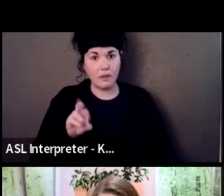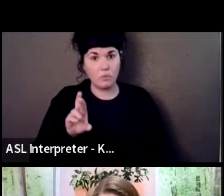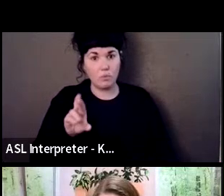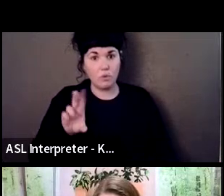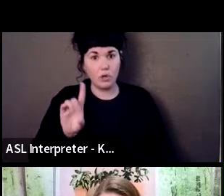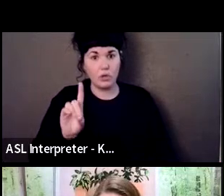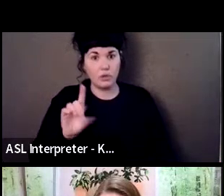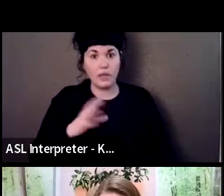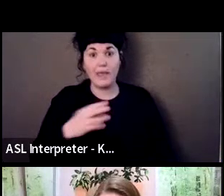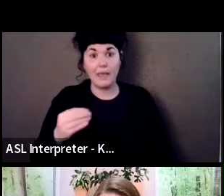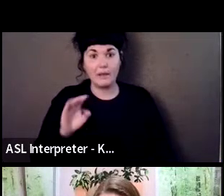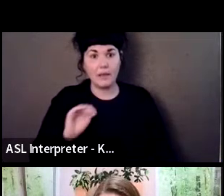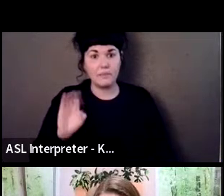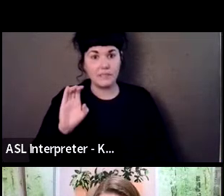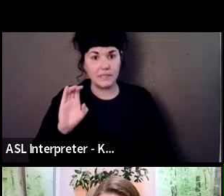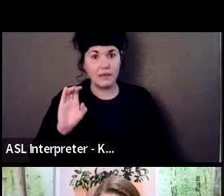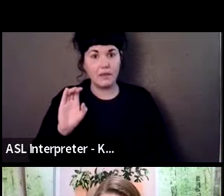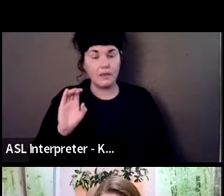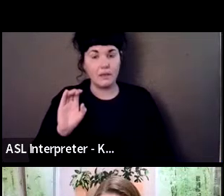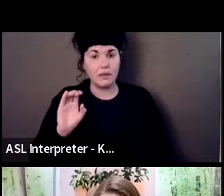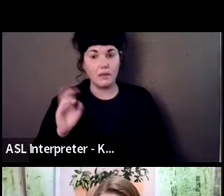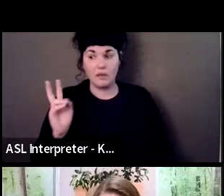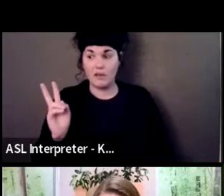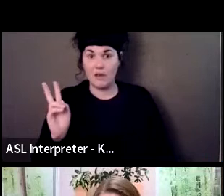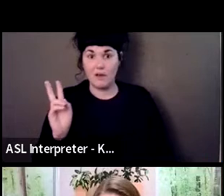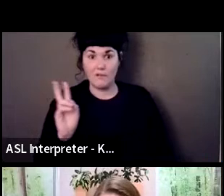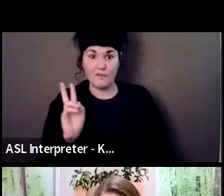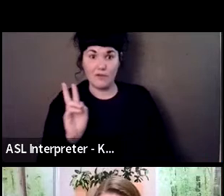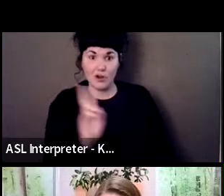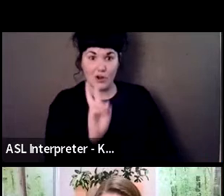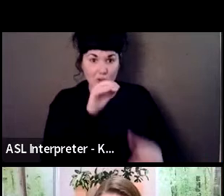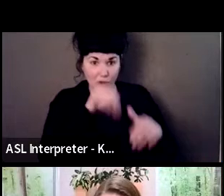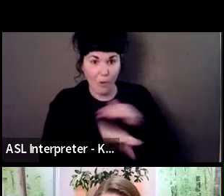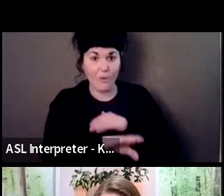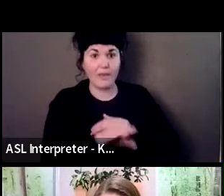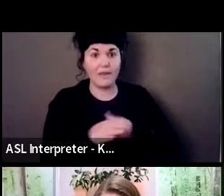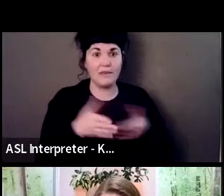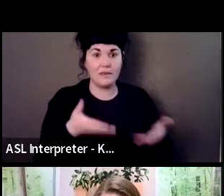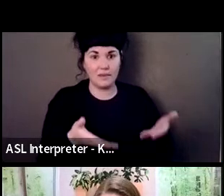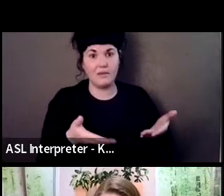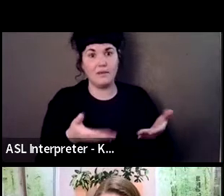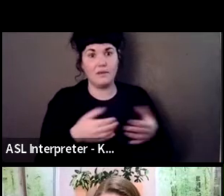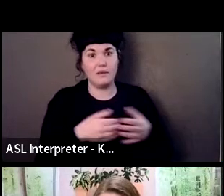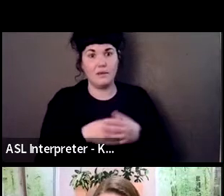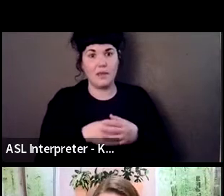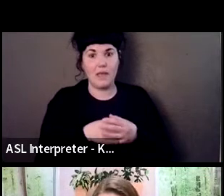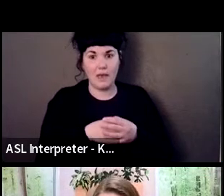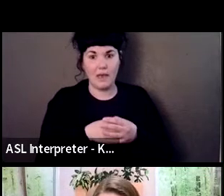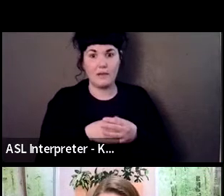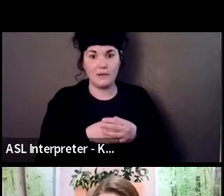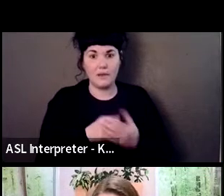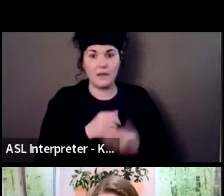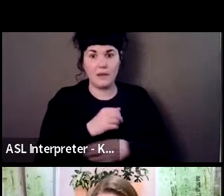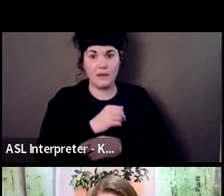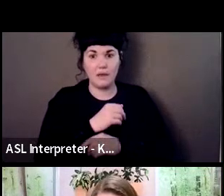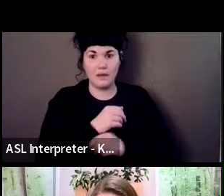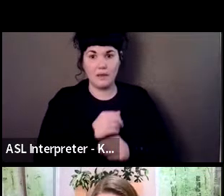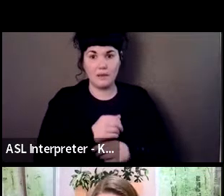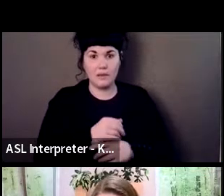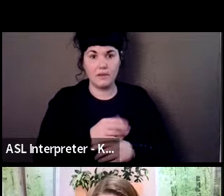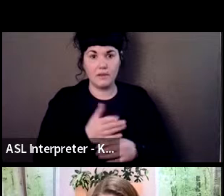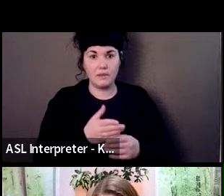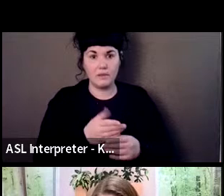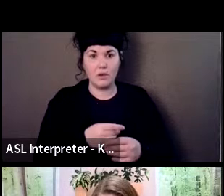for, you know, going in the future and do it in such a professional